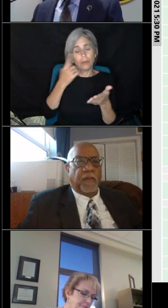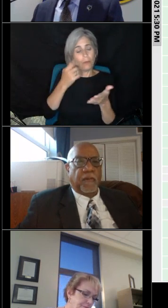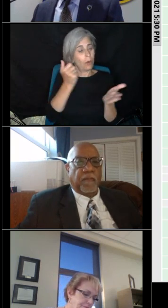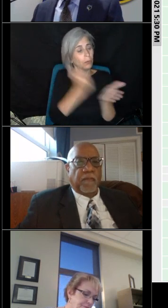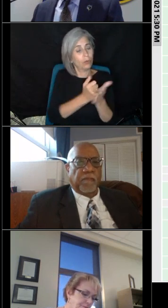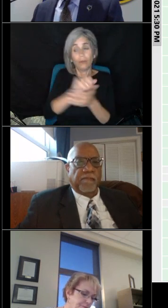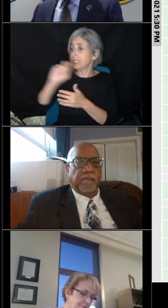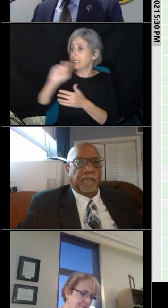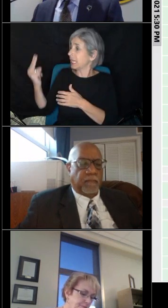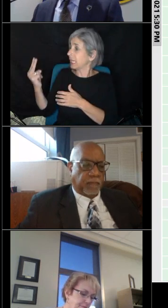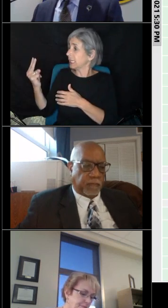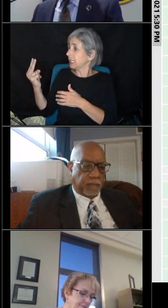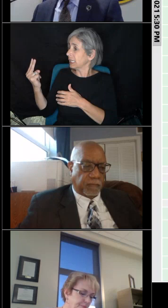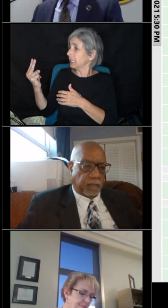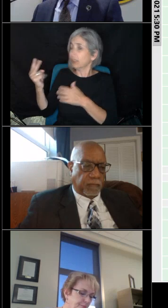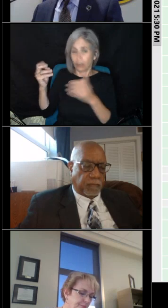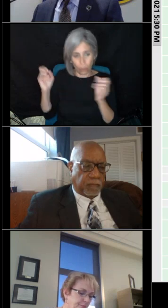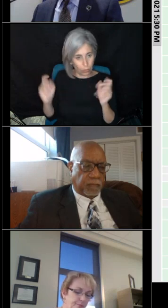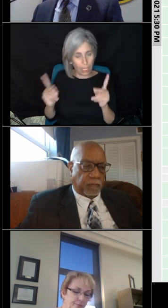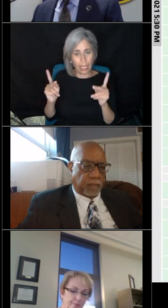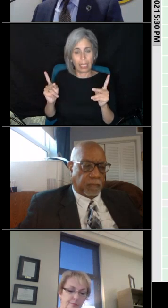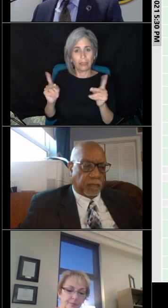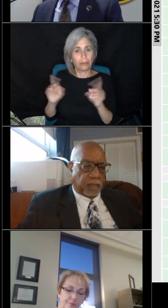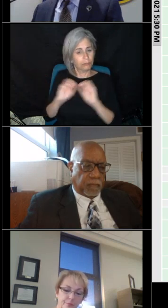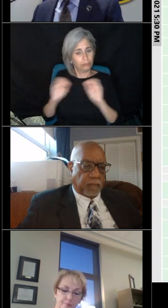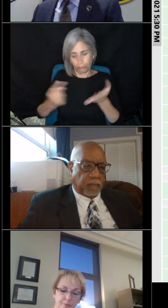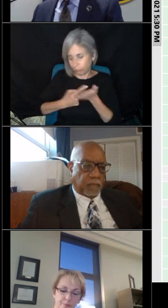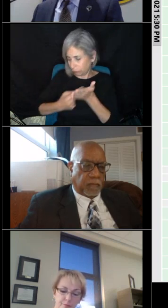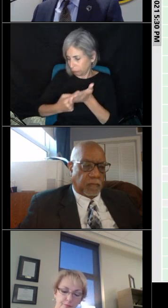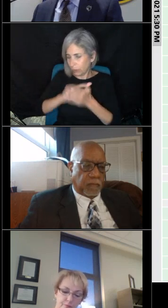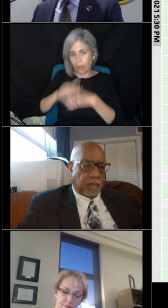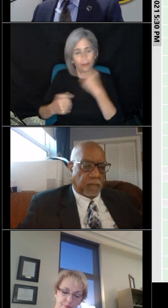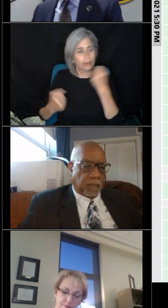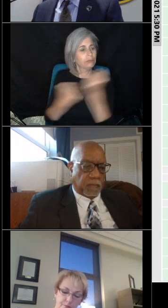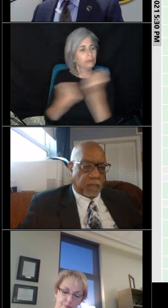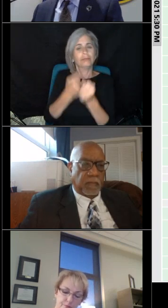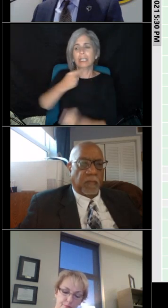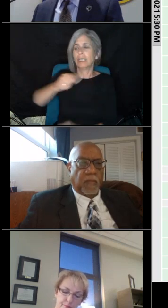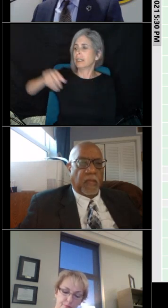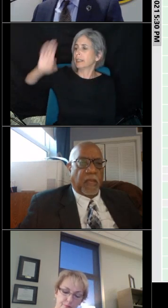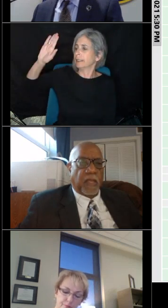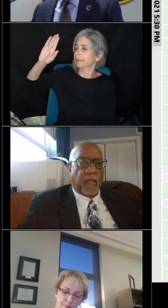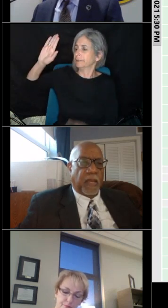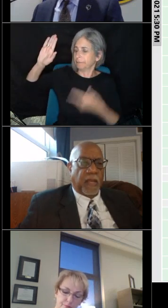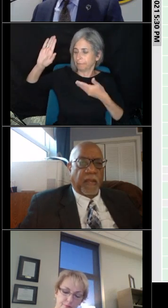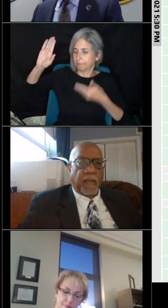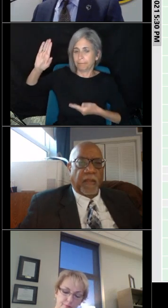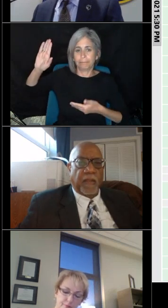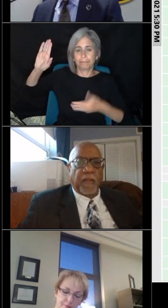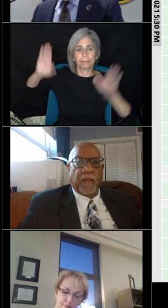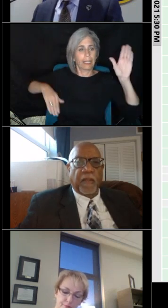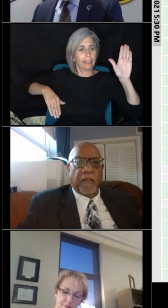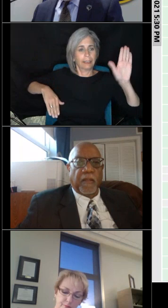Second. All right. Seeing no further discussion, all those in favor state so by saying aye. Aye.